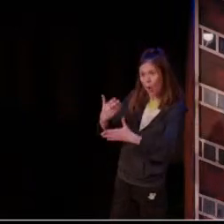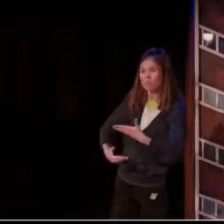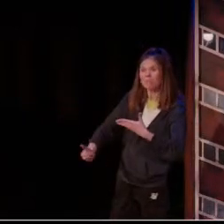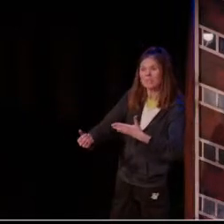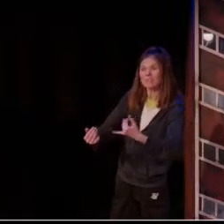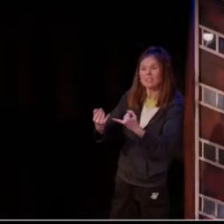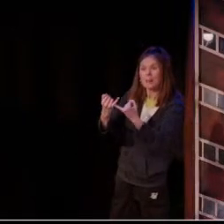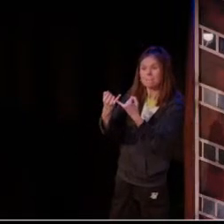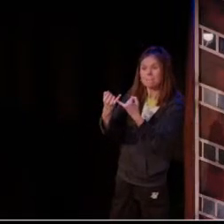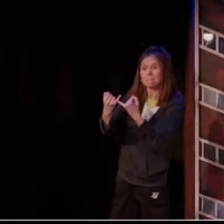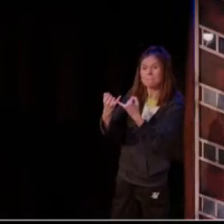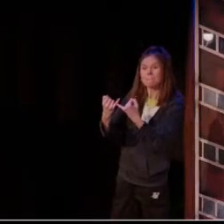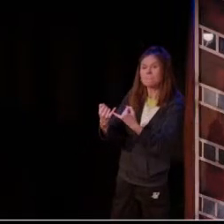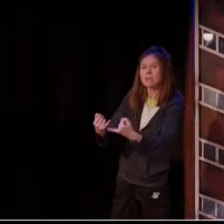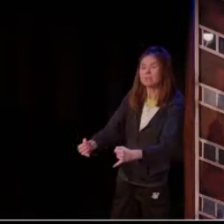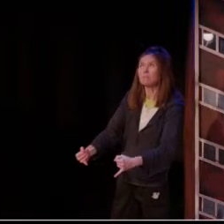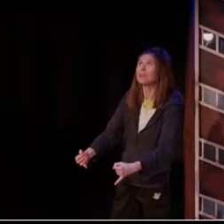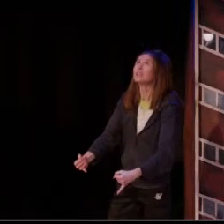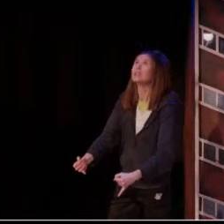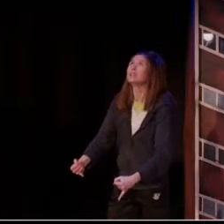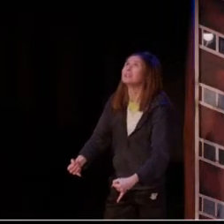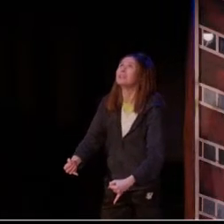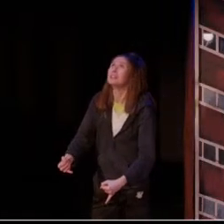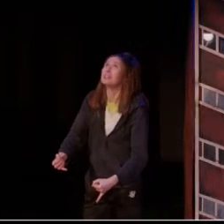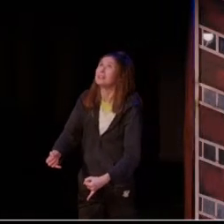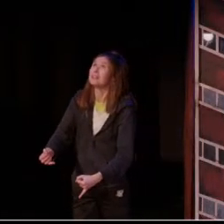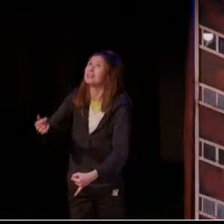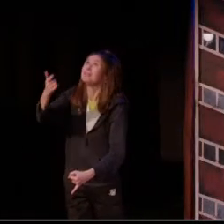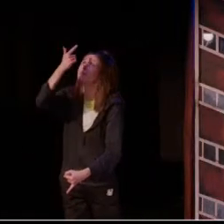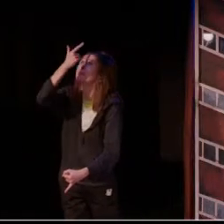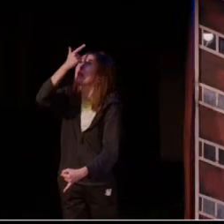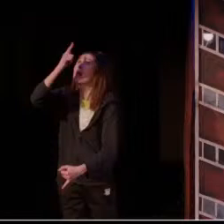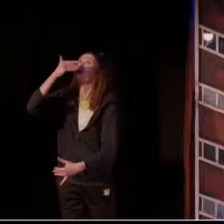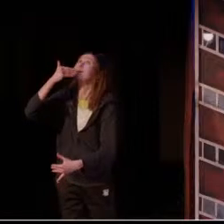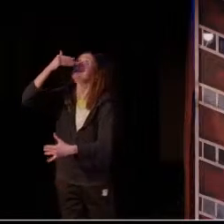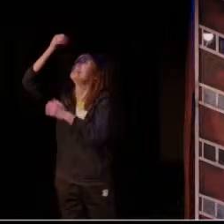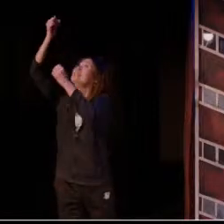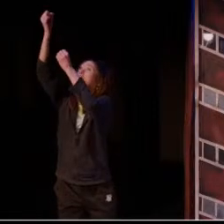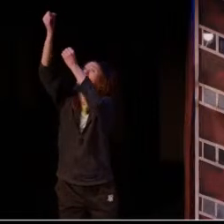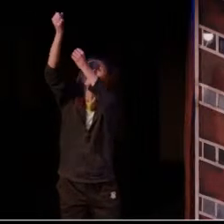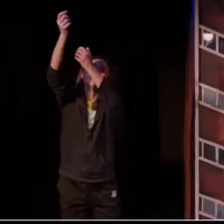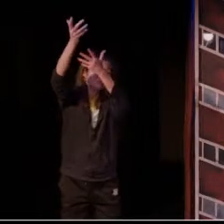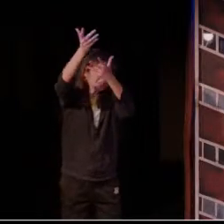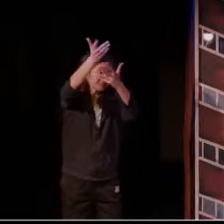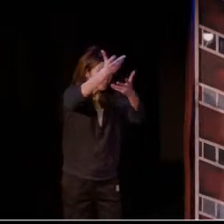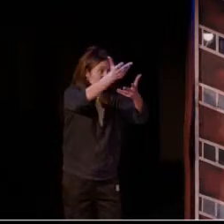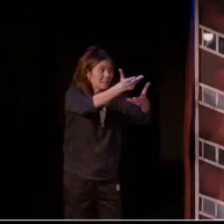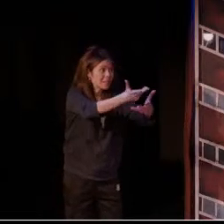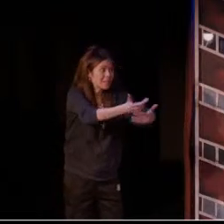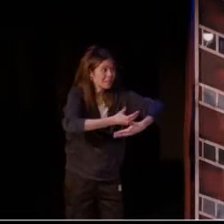I hope that fate is on her side against this cruelty. Poor child,